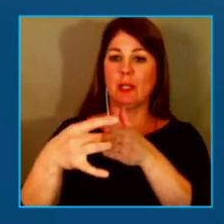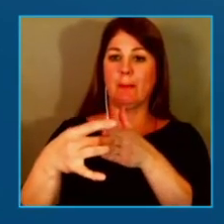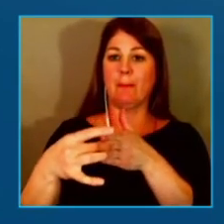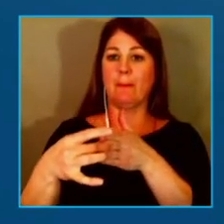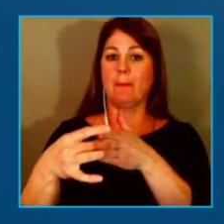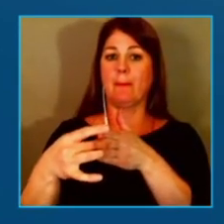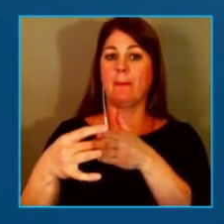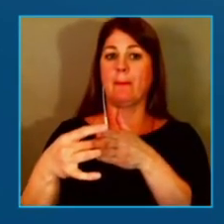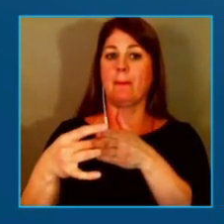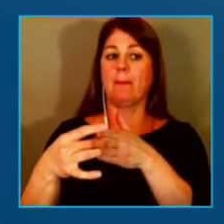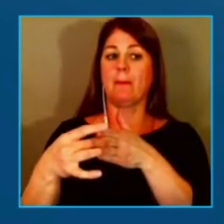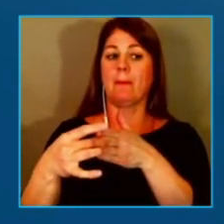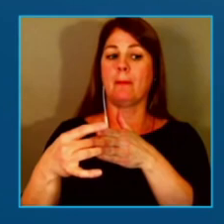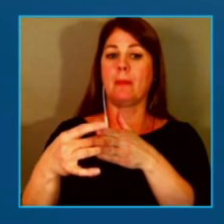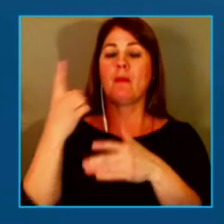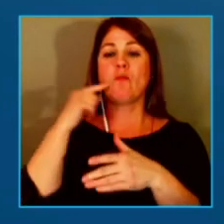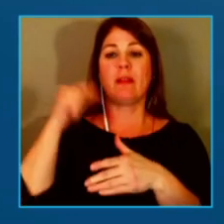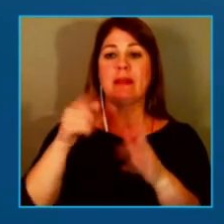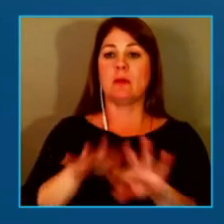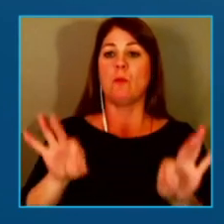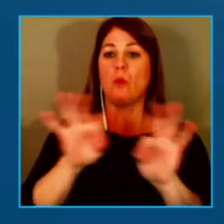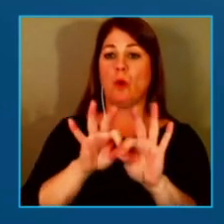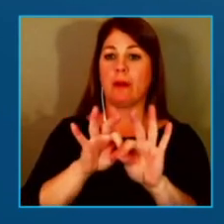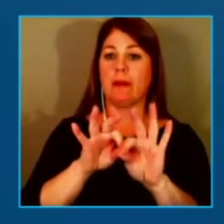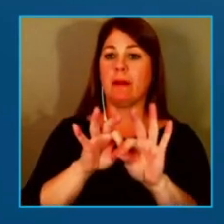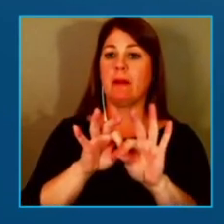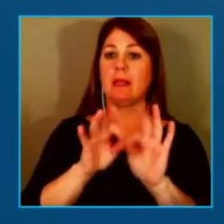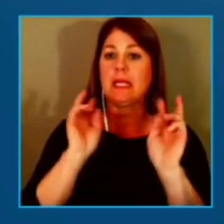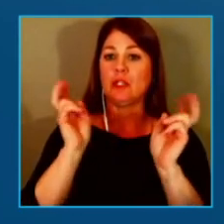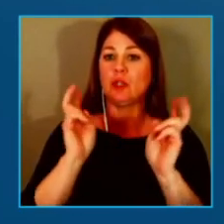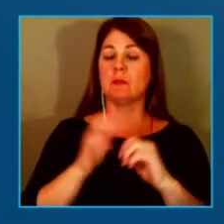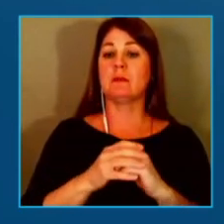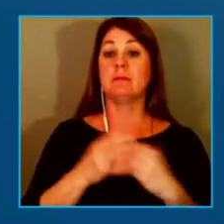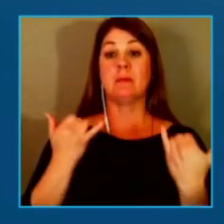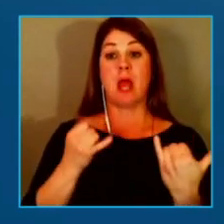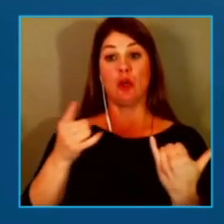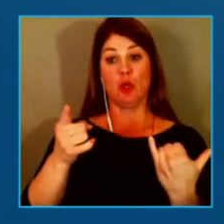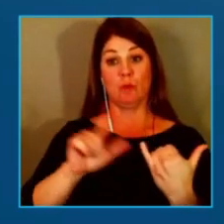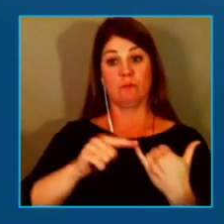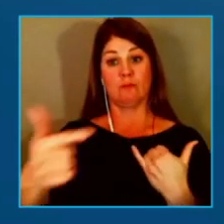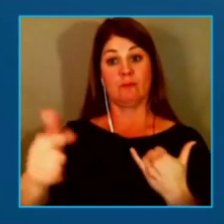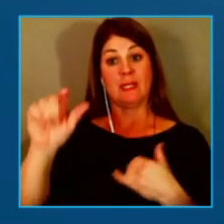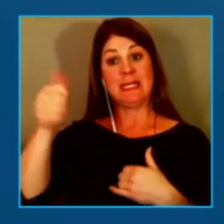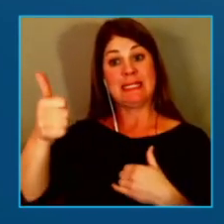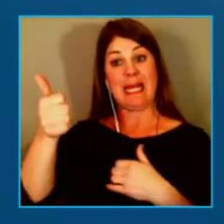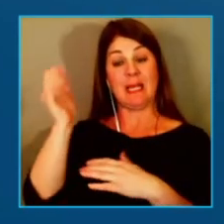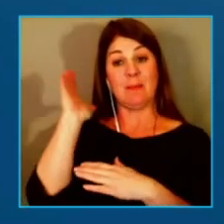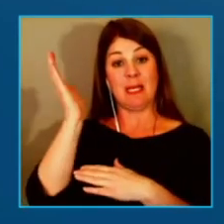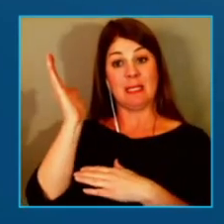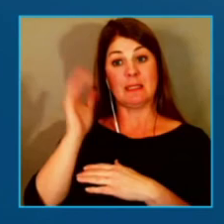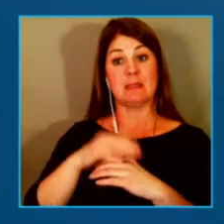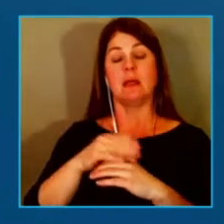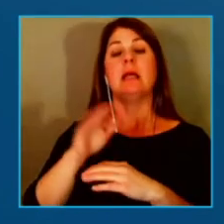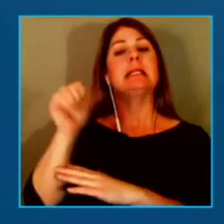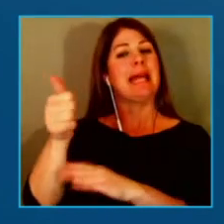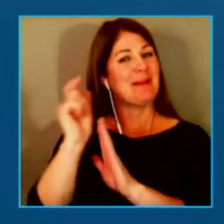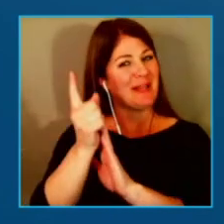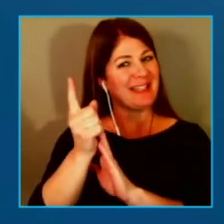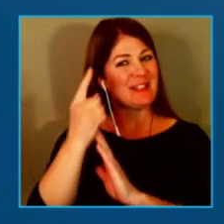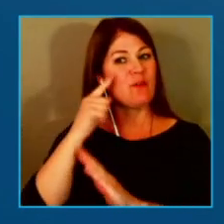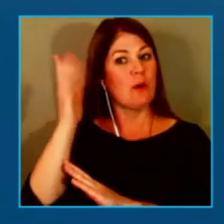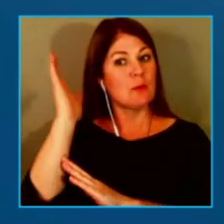these important issues. You will have 10 minutes for your remarks, with our time